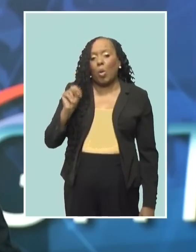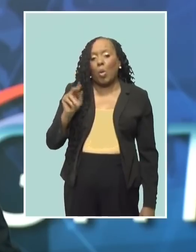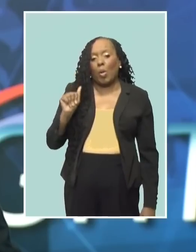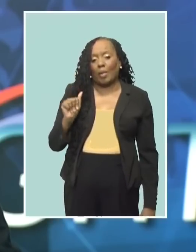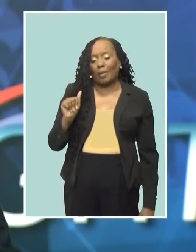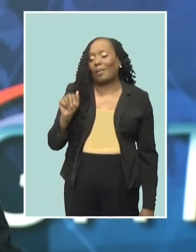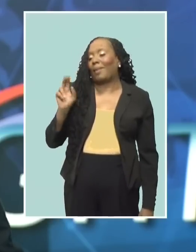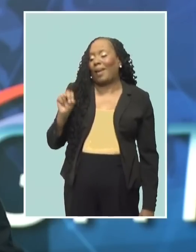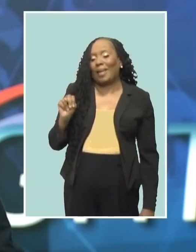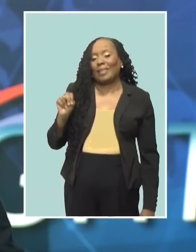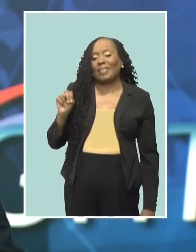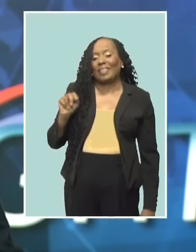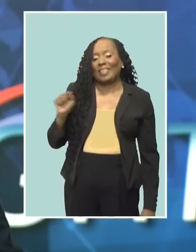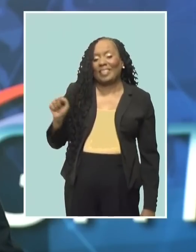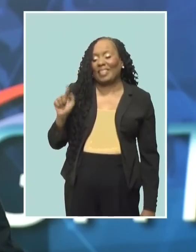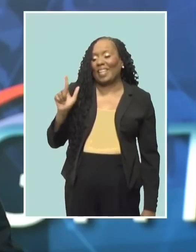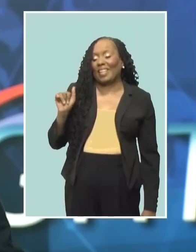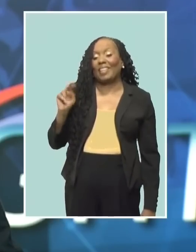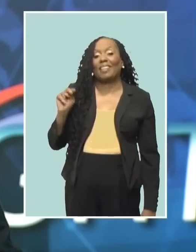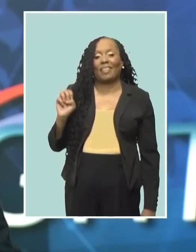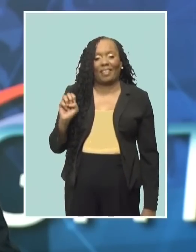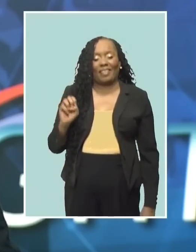current state of the affairs.